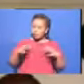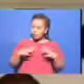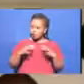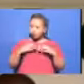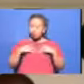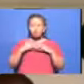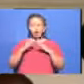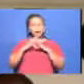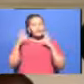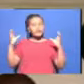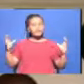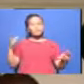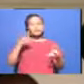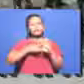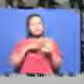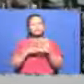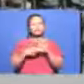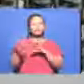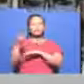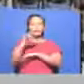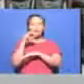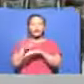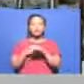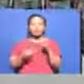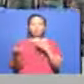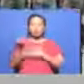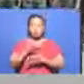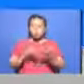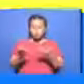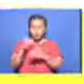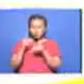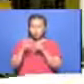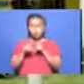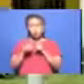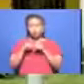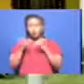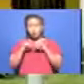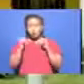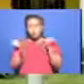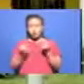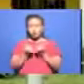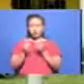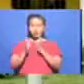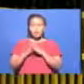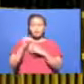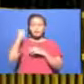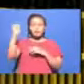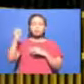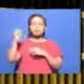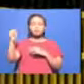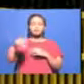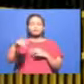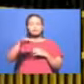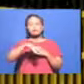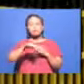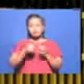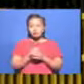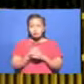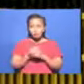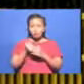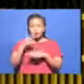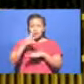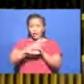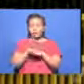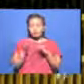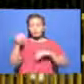in our national economy as well as in the social and political spheres. Baada ya kuzongwa na jinamizi la ufisadi kwa